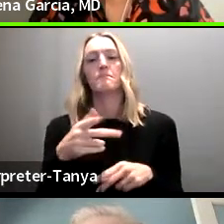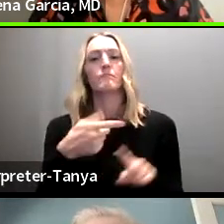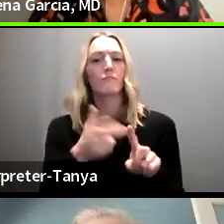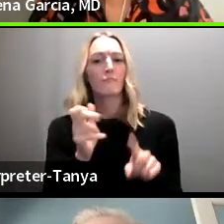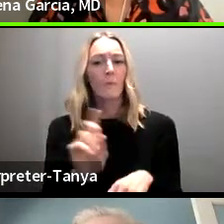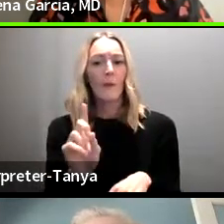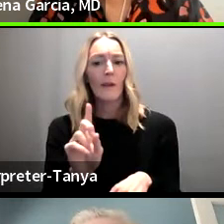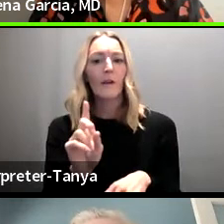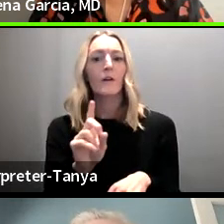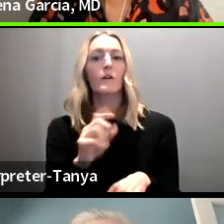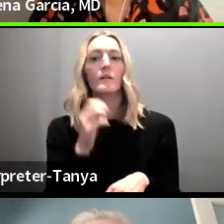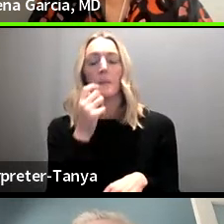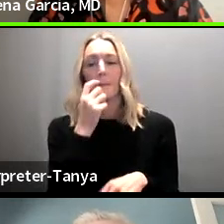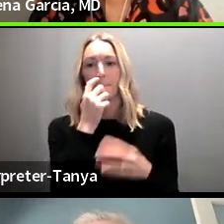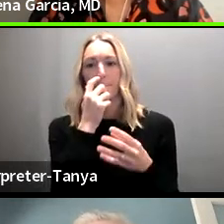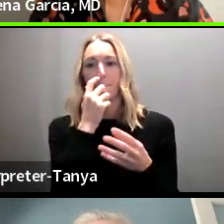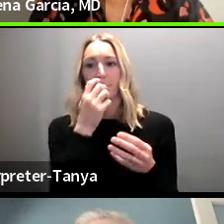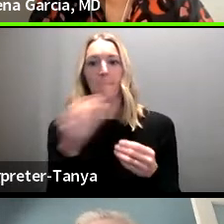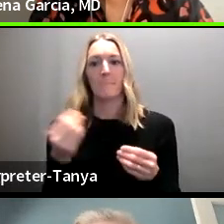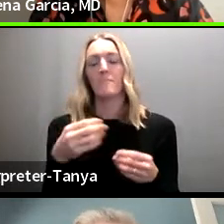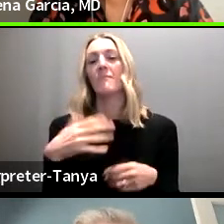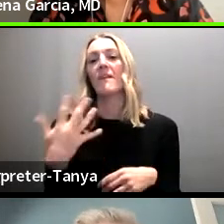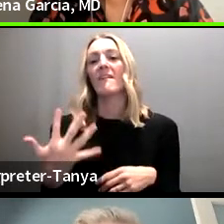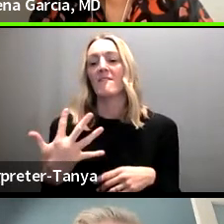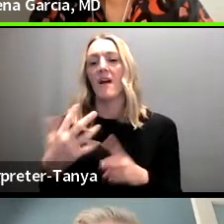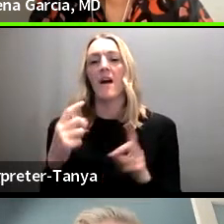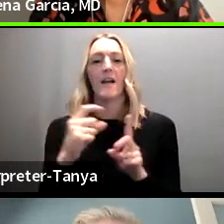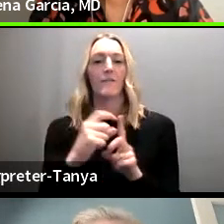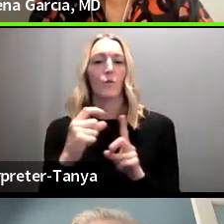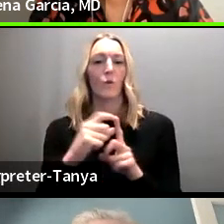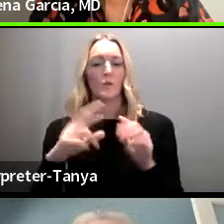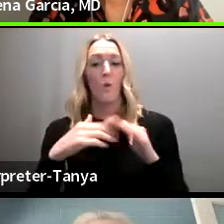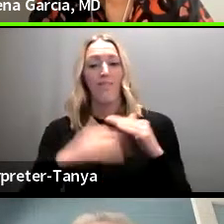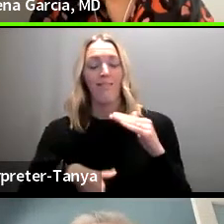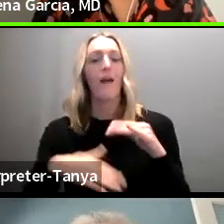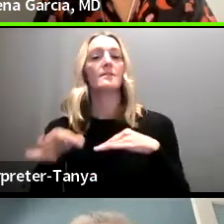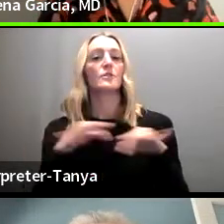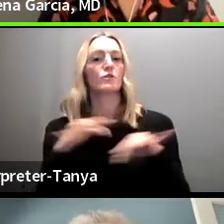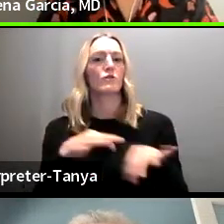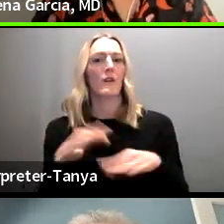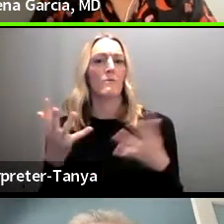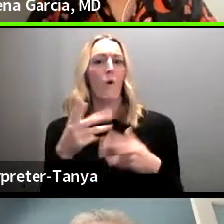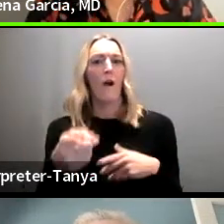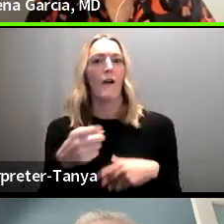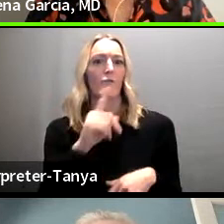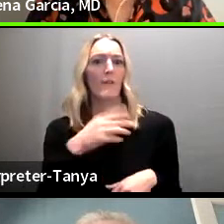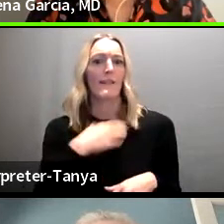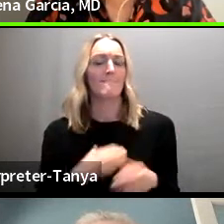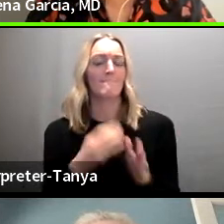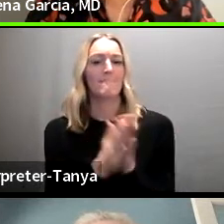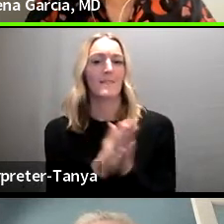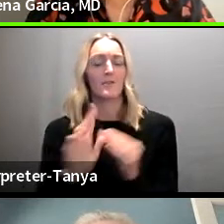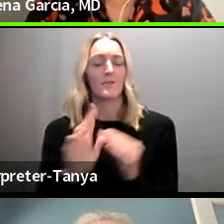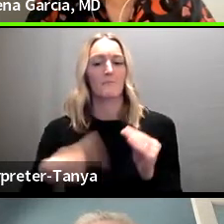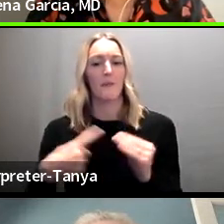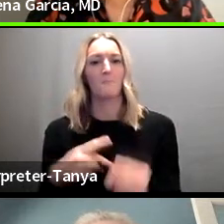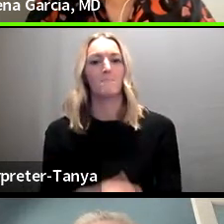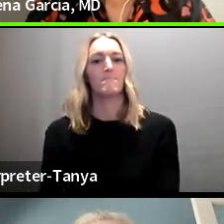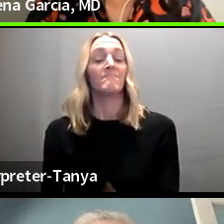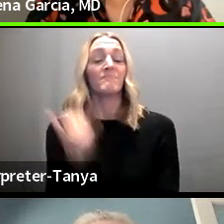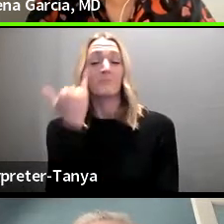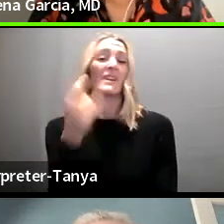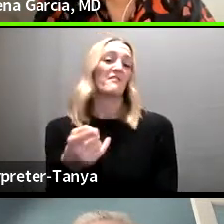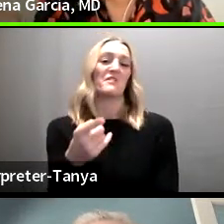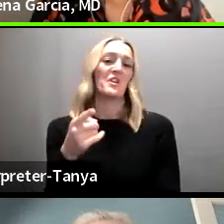and your GLOW, which is 5 words or fewer describing something you're passionate about. If you're a regular member of the task